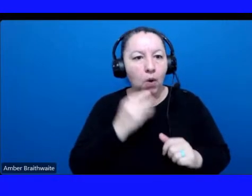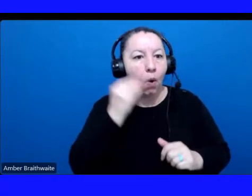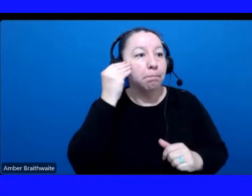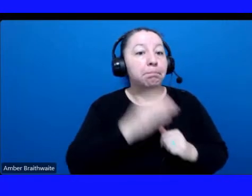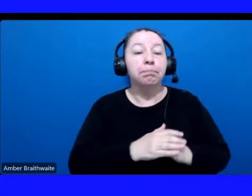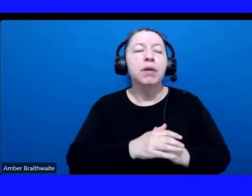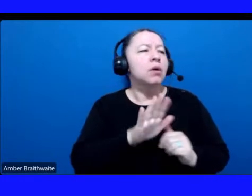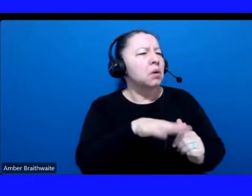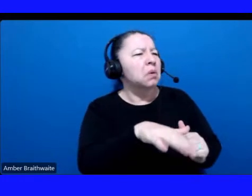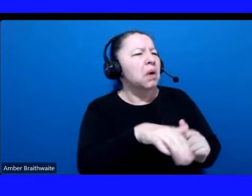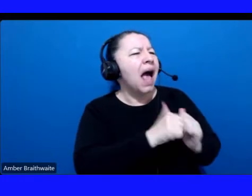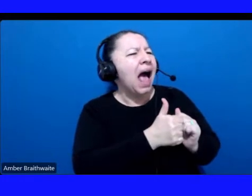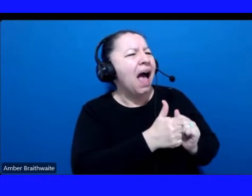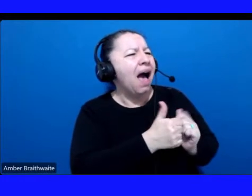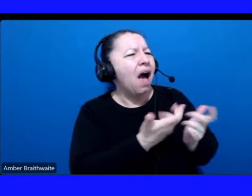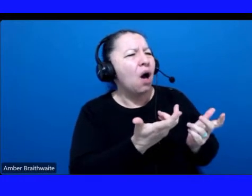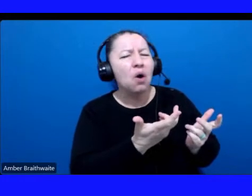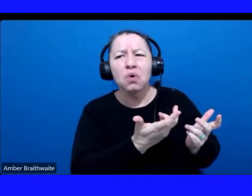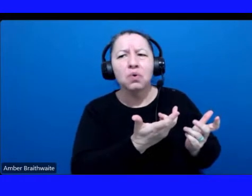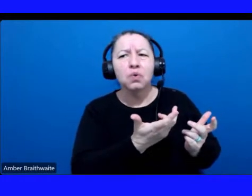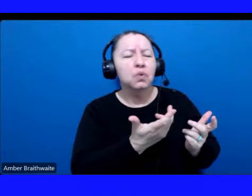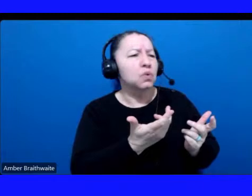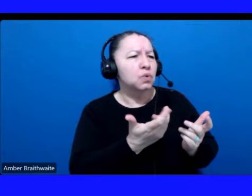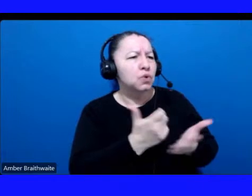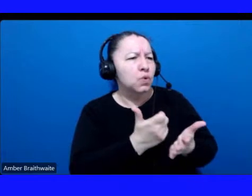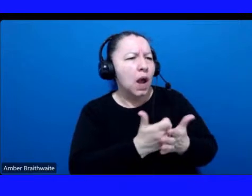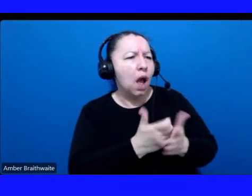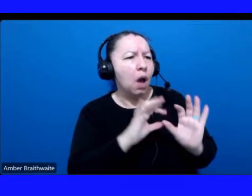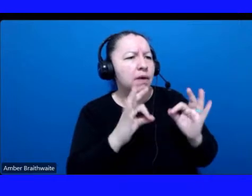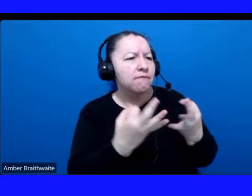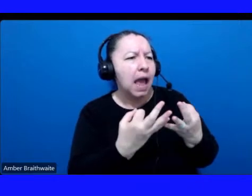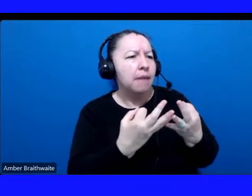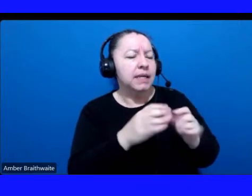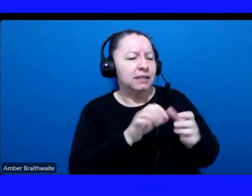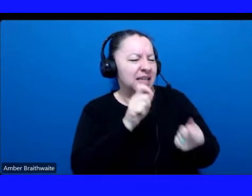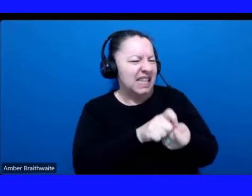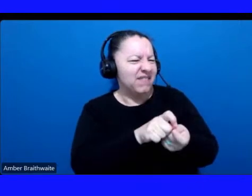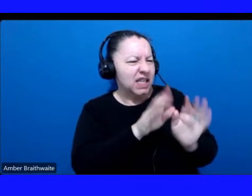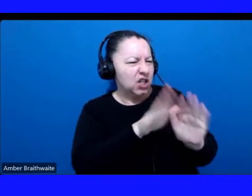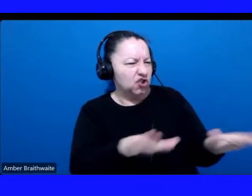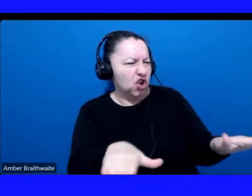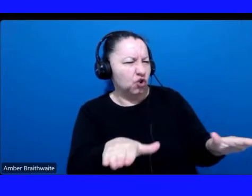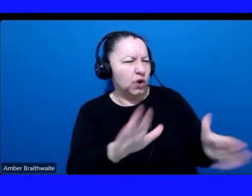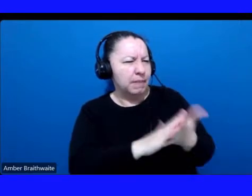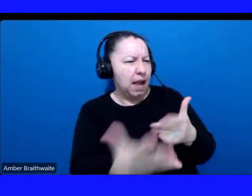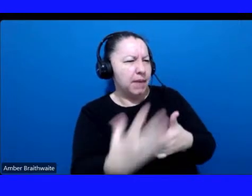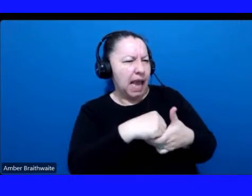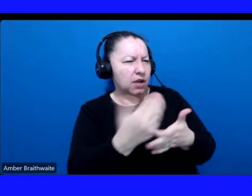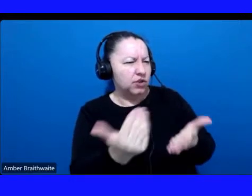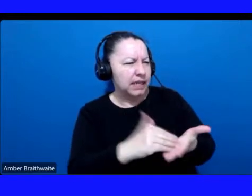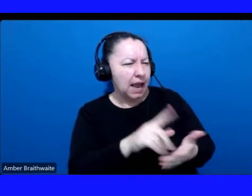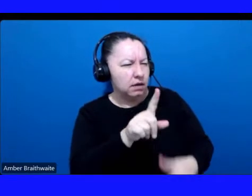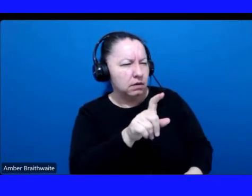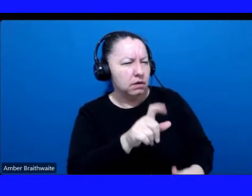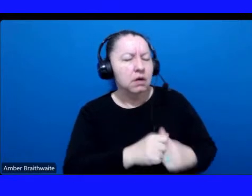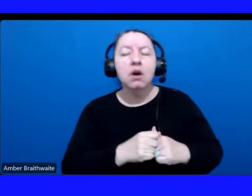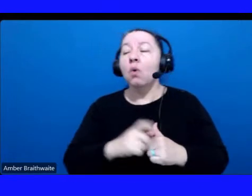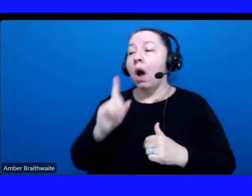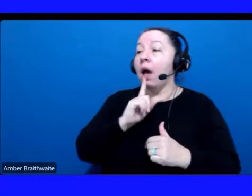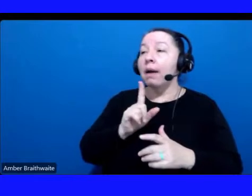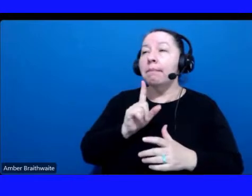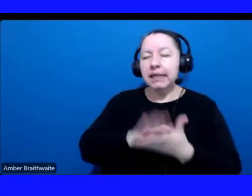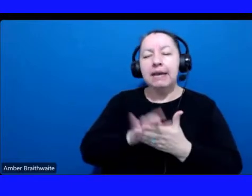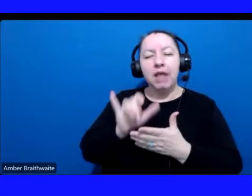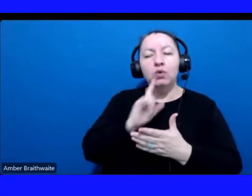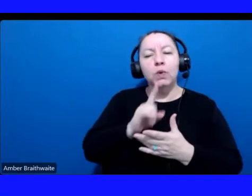do reach out and engage those family members so that there's a holistic plan. So often that might include, for example, a patient returning